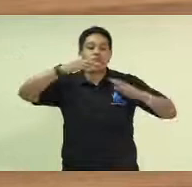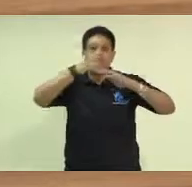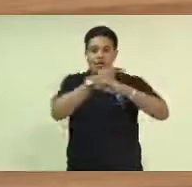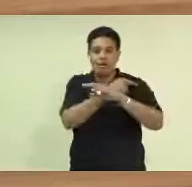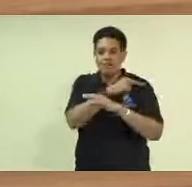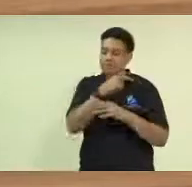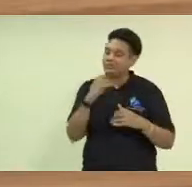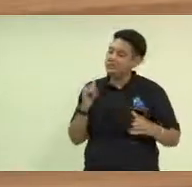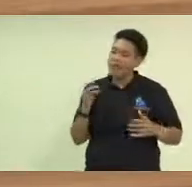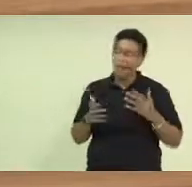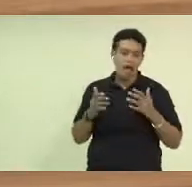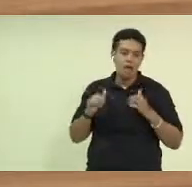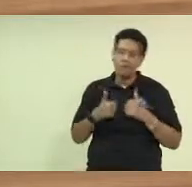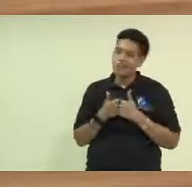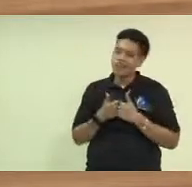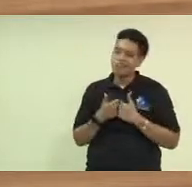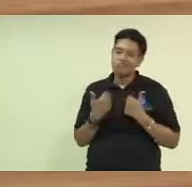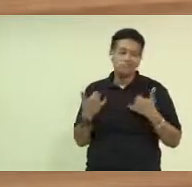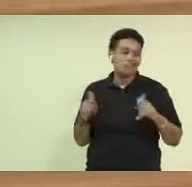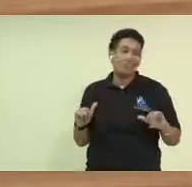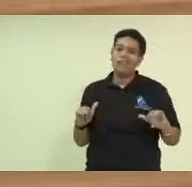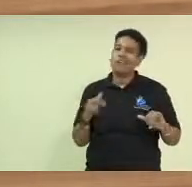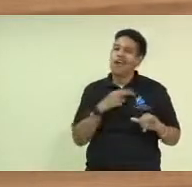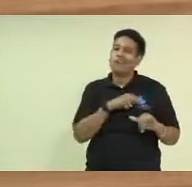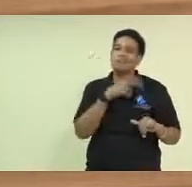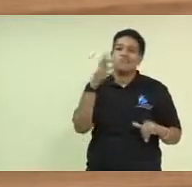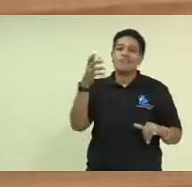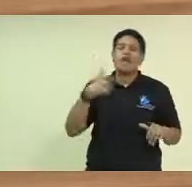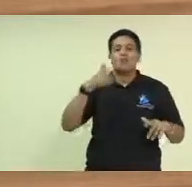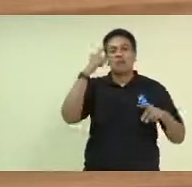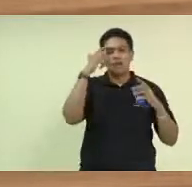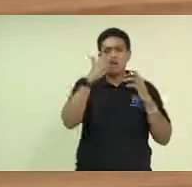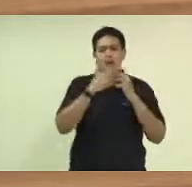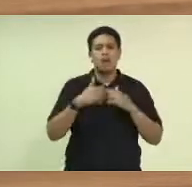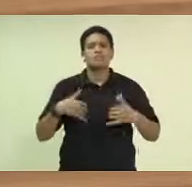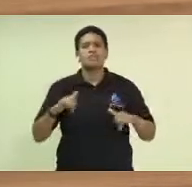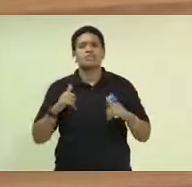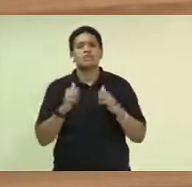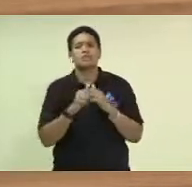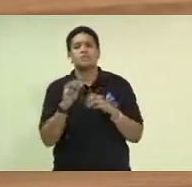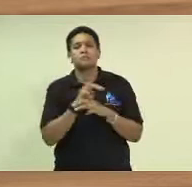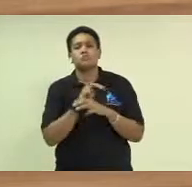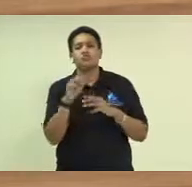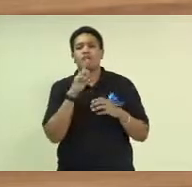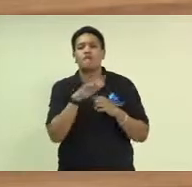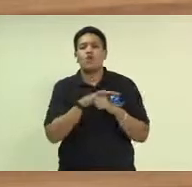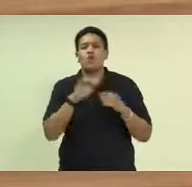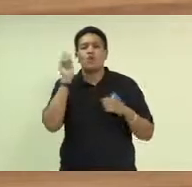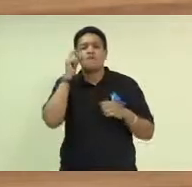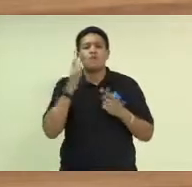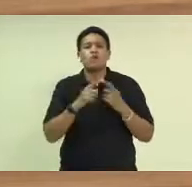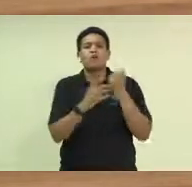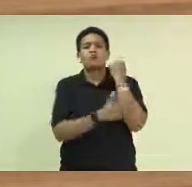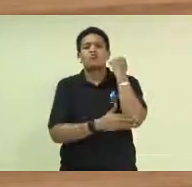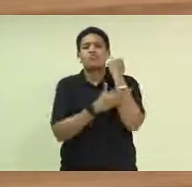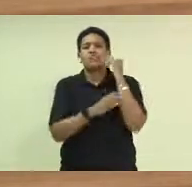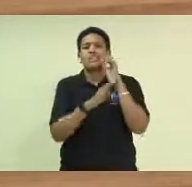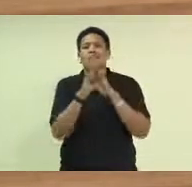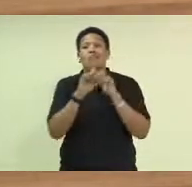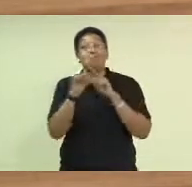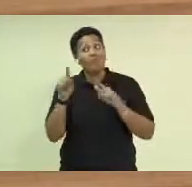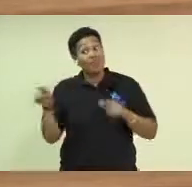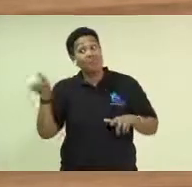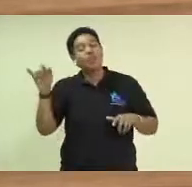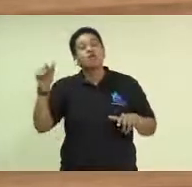in hospital, and we continue to collaborate with the Ministry of Local Government and Rural Development. However, they